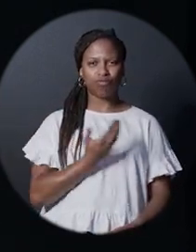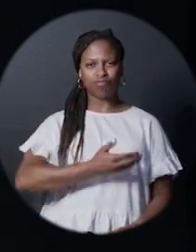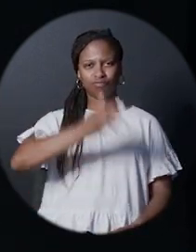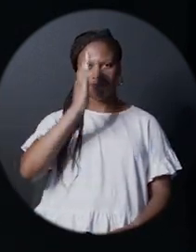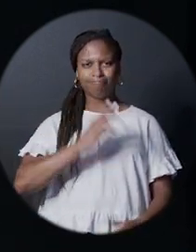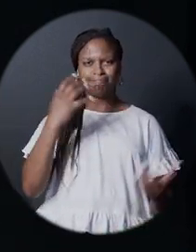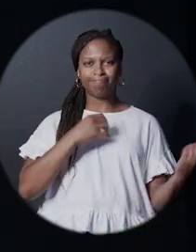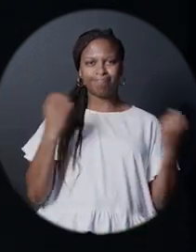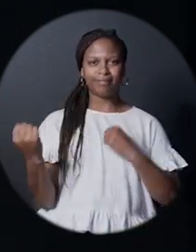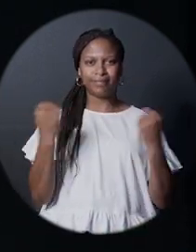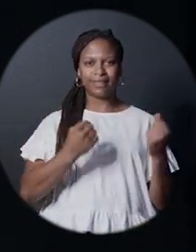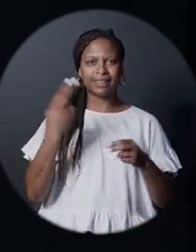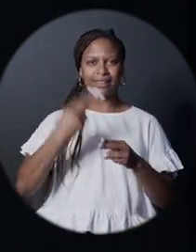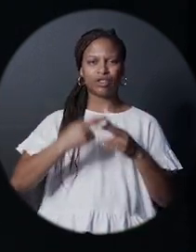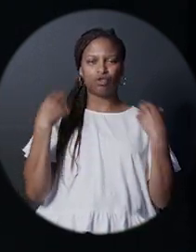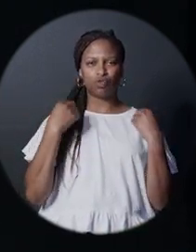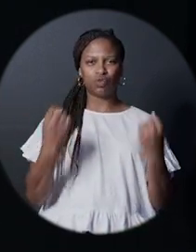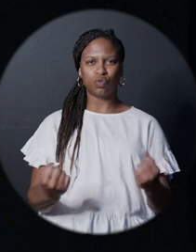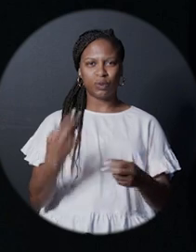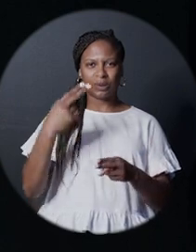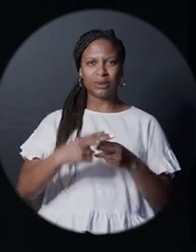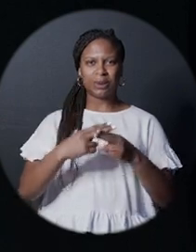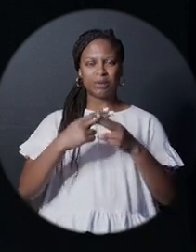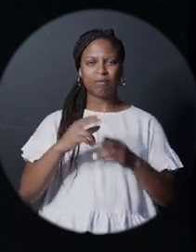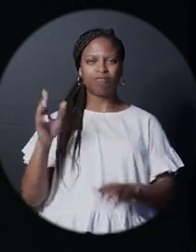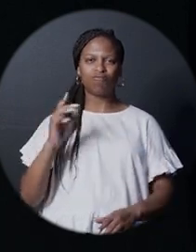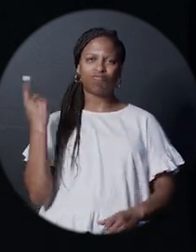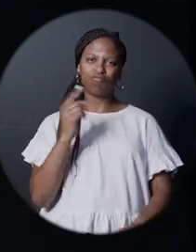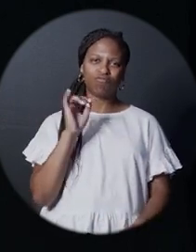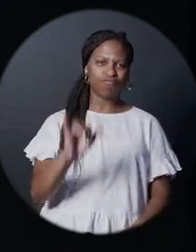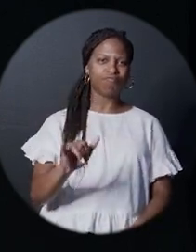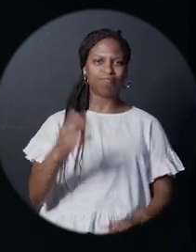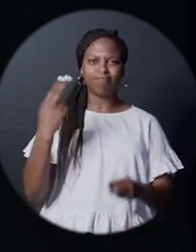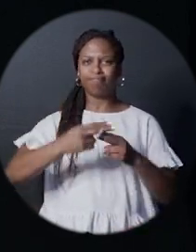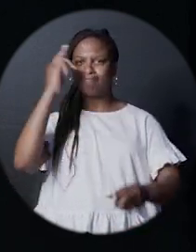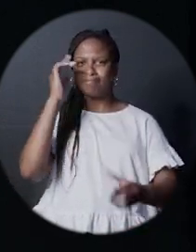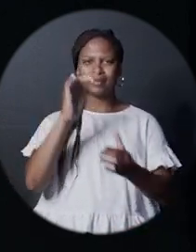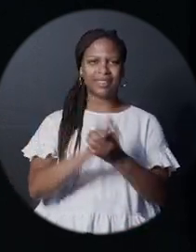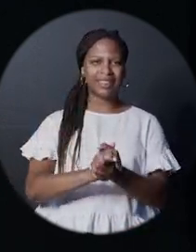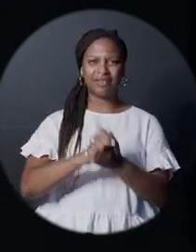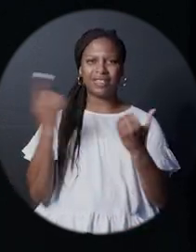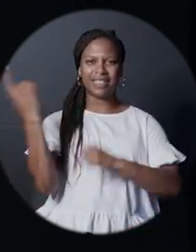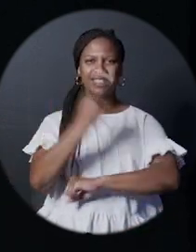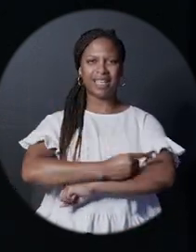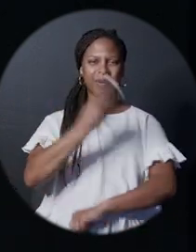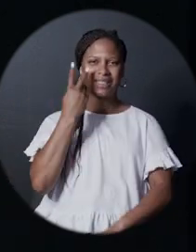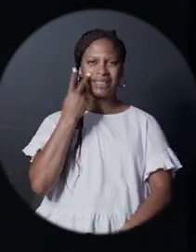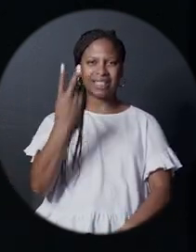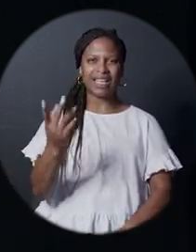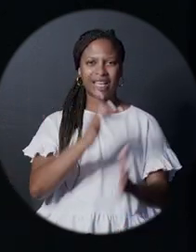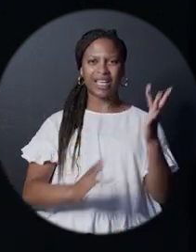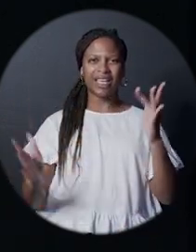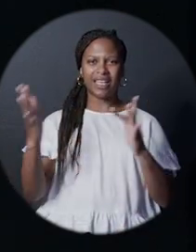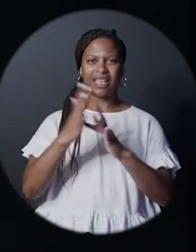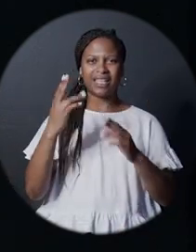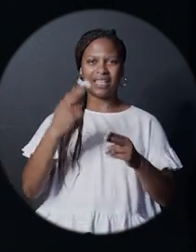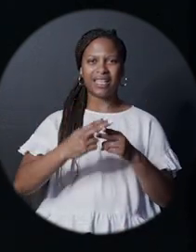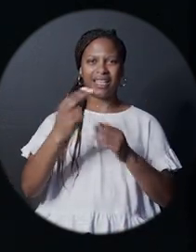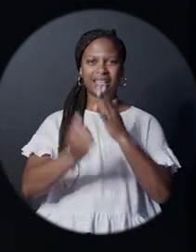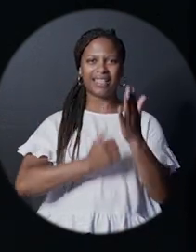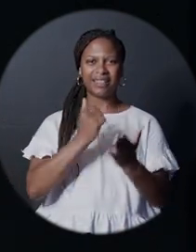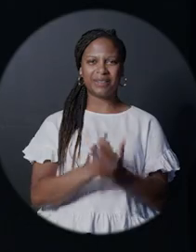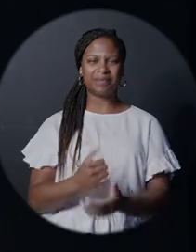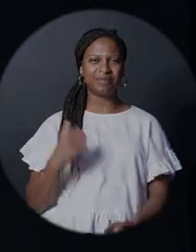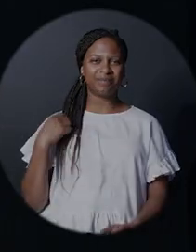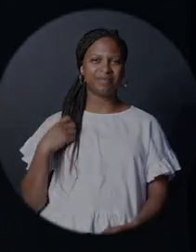encourage others to be encouraged, oh God. It's in your mighty name, your strong name, your matchless name, God. We believe it until the day that we see